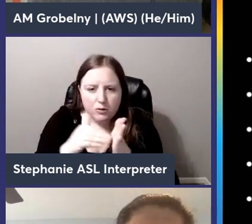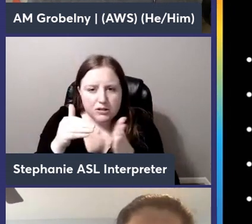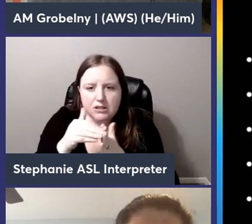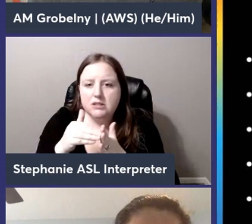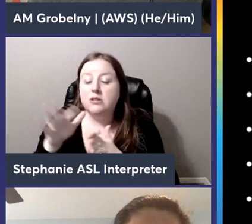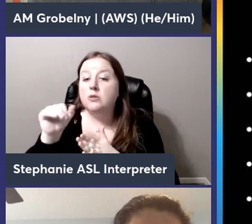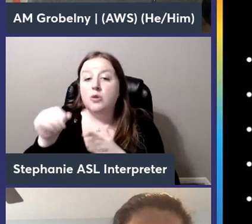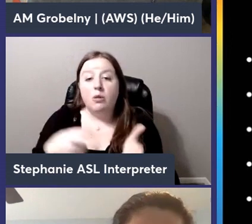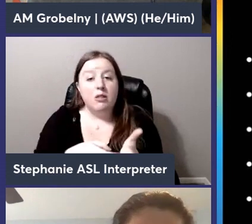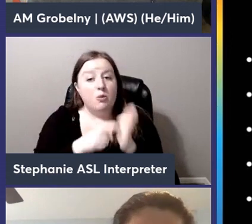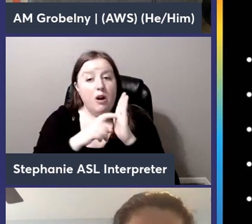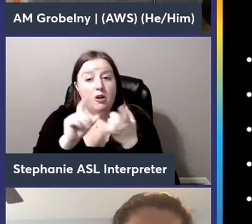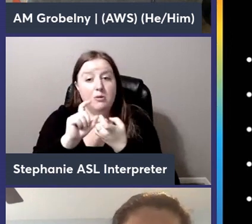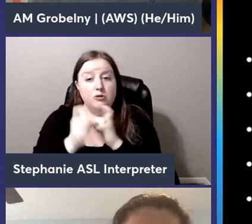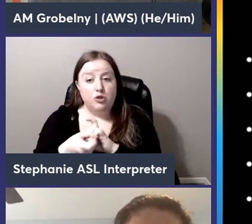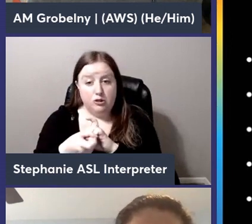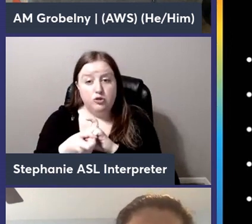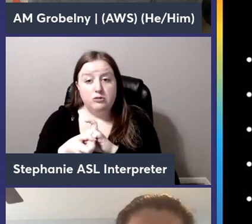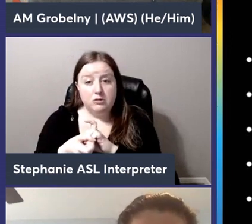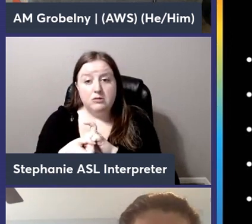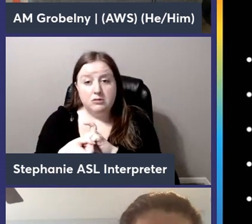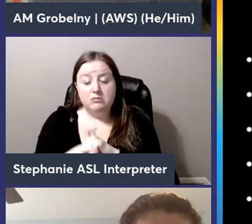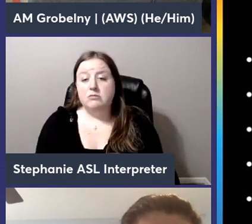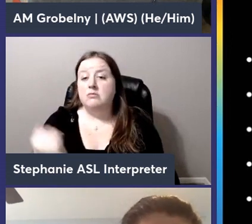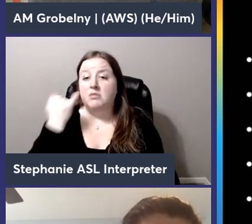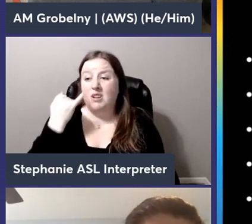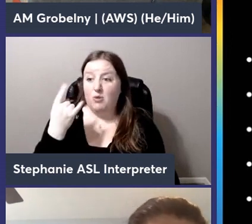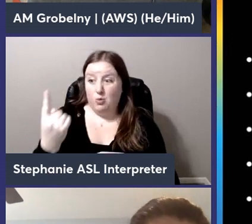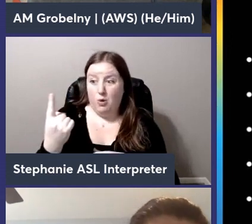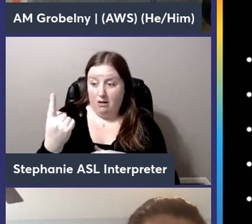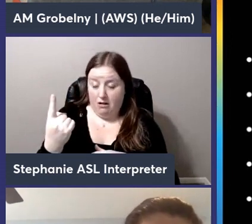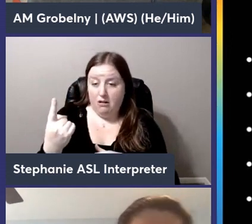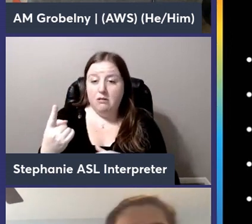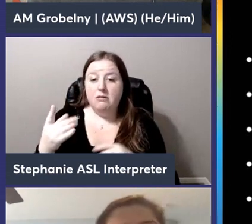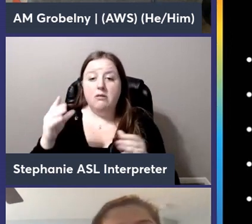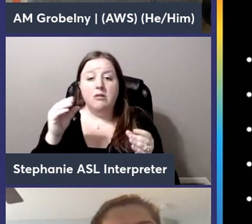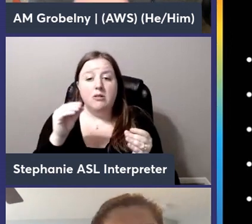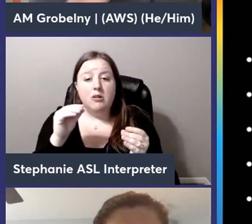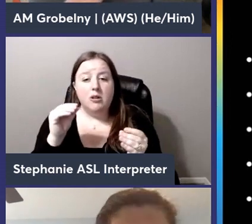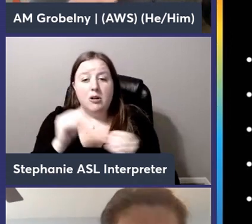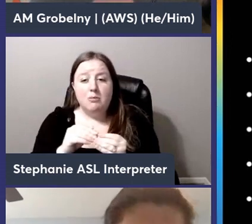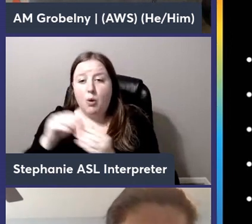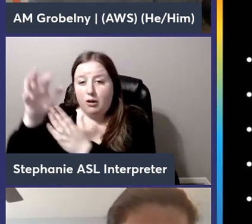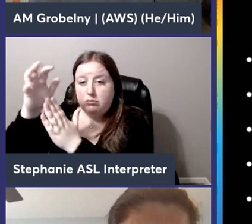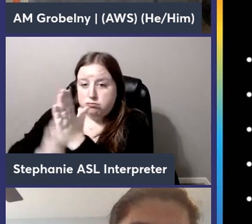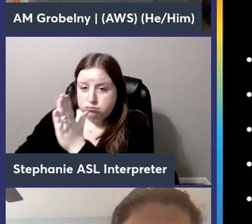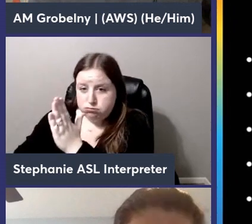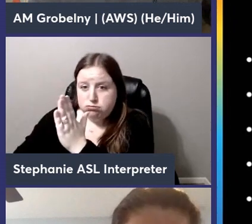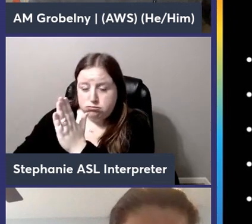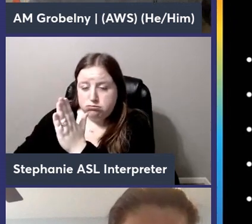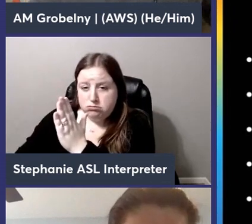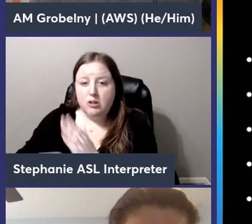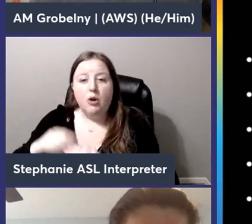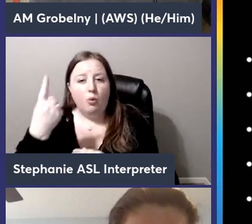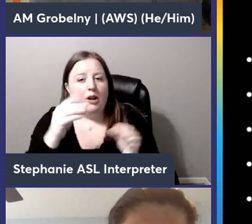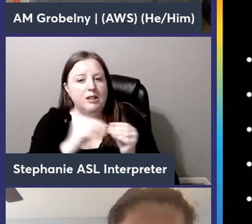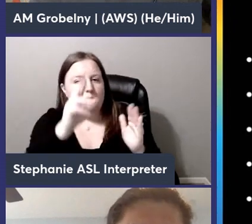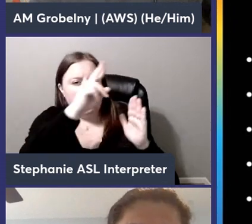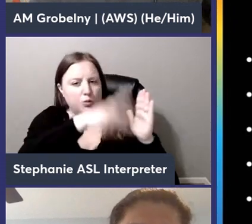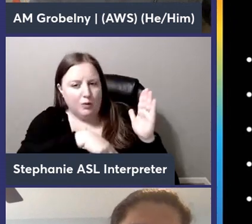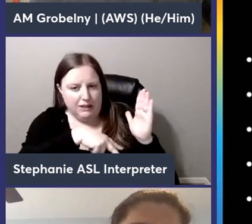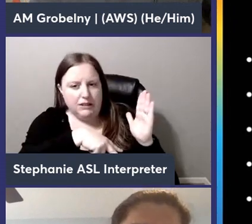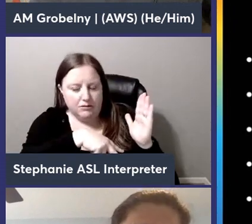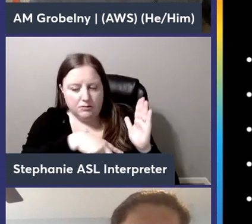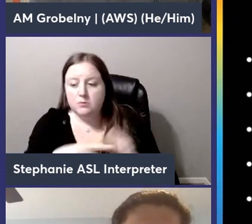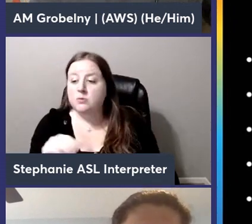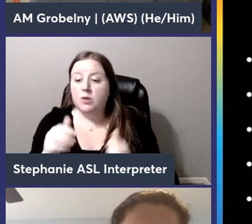the requirement changes, right, where one is more write intensive, the other one is read intensive. So